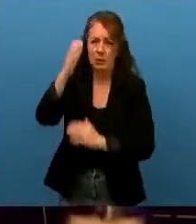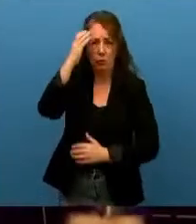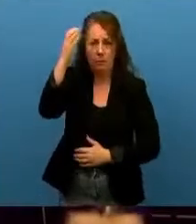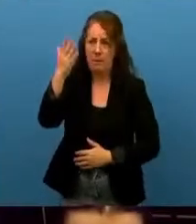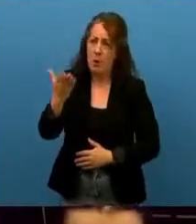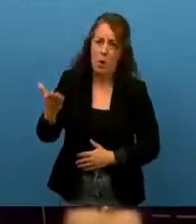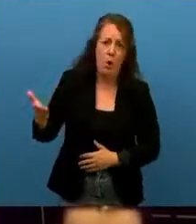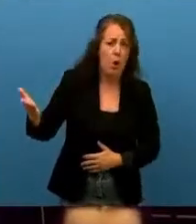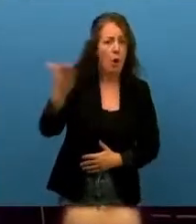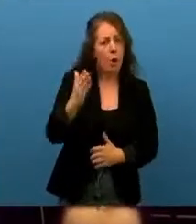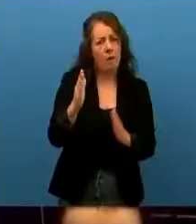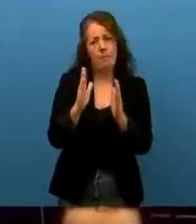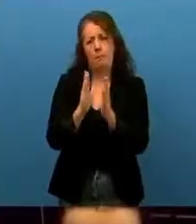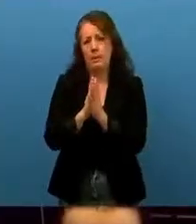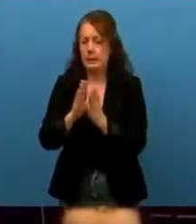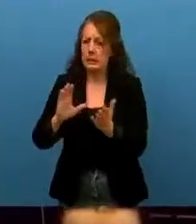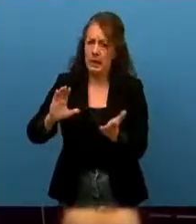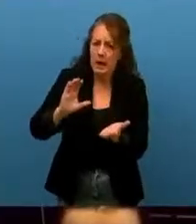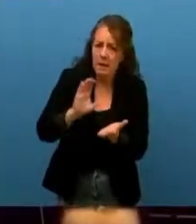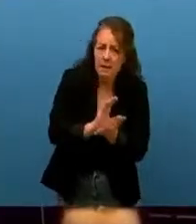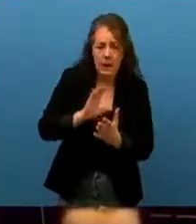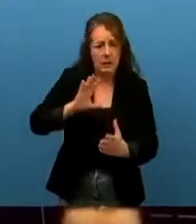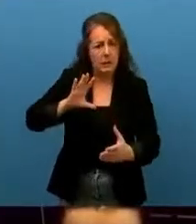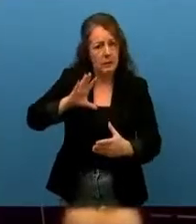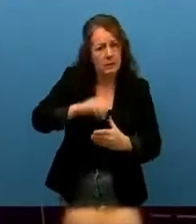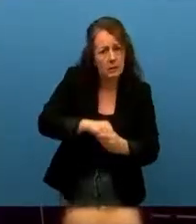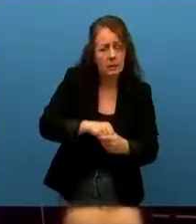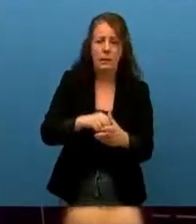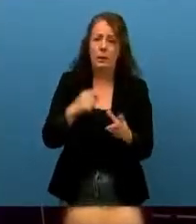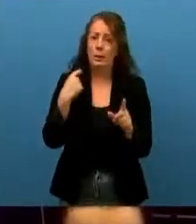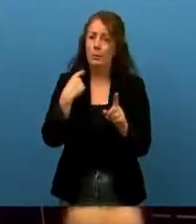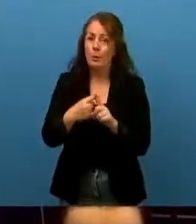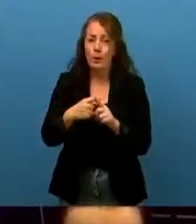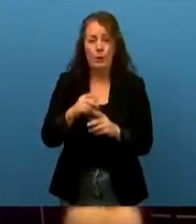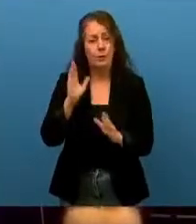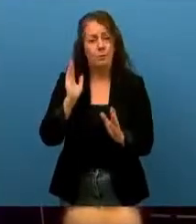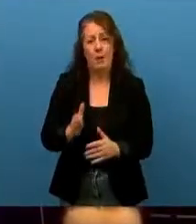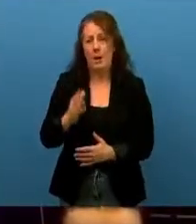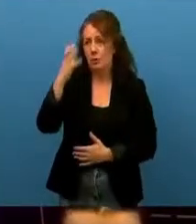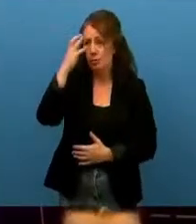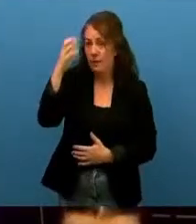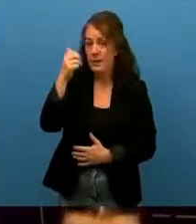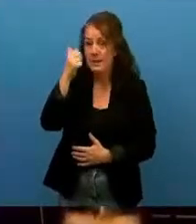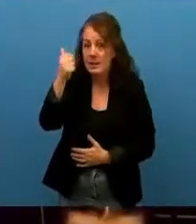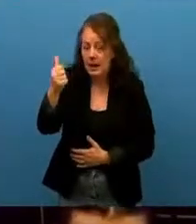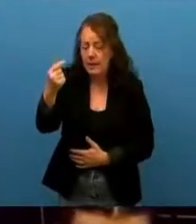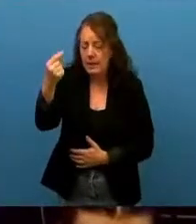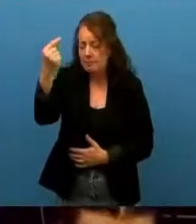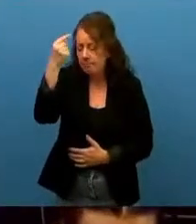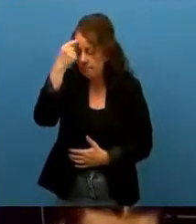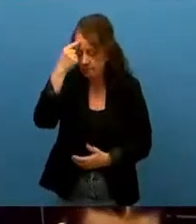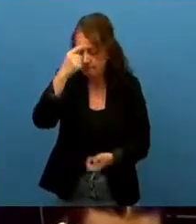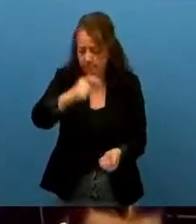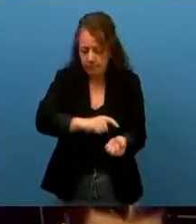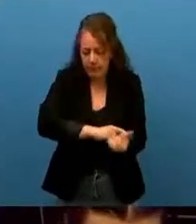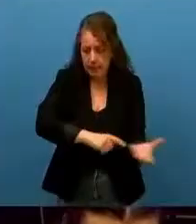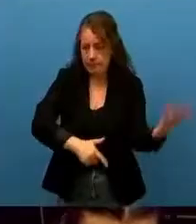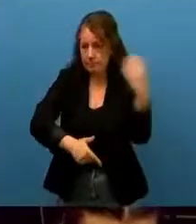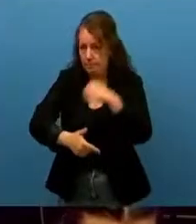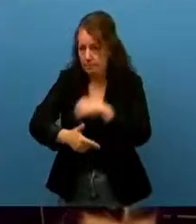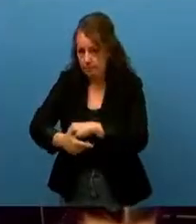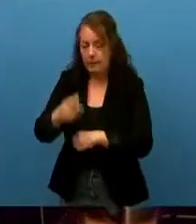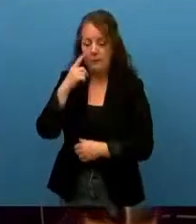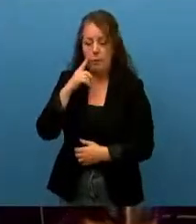of participation mechanisms and to ensure the effective presence of Indigenous peoples in the Human Rights Council, as well